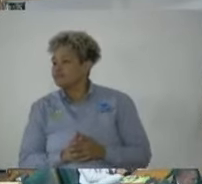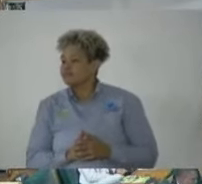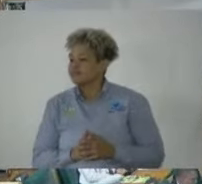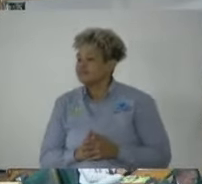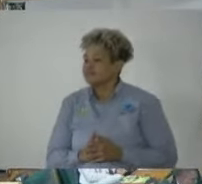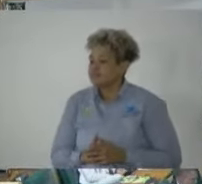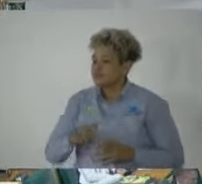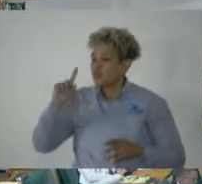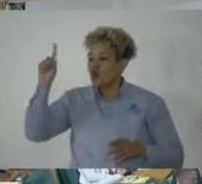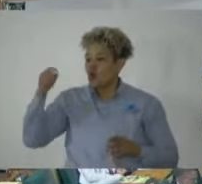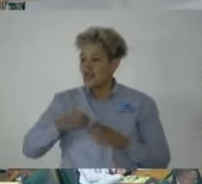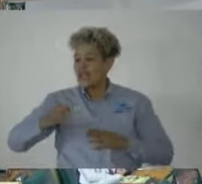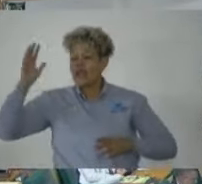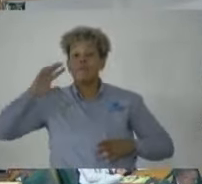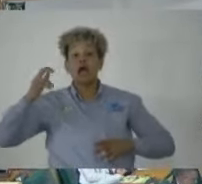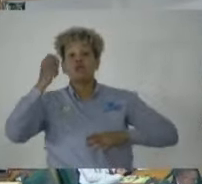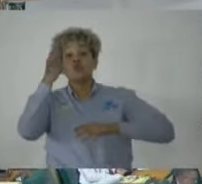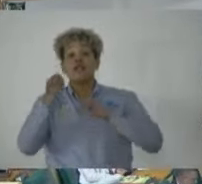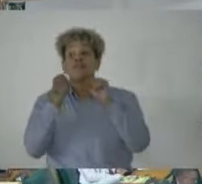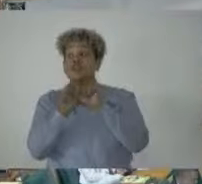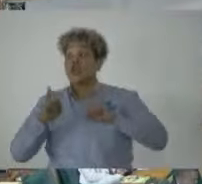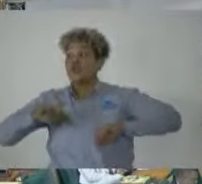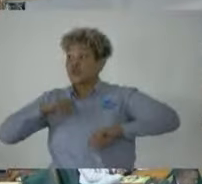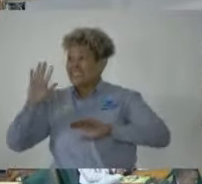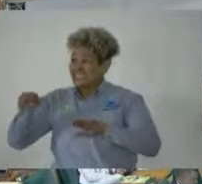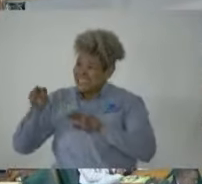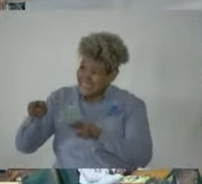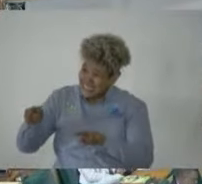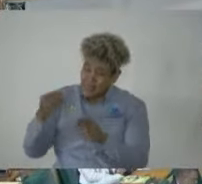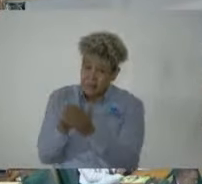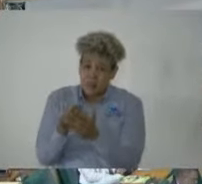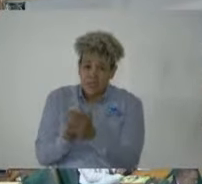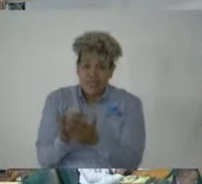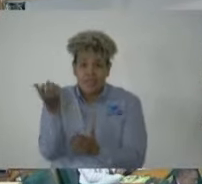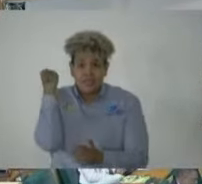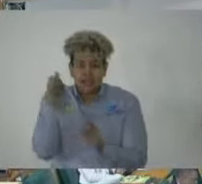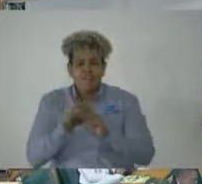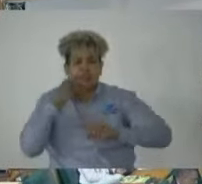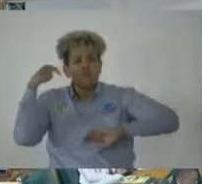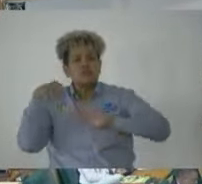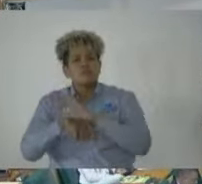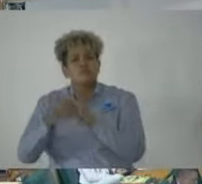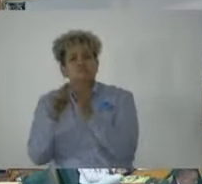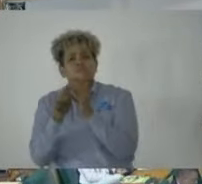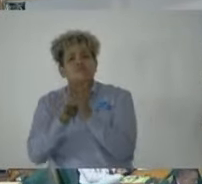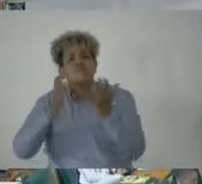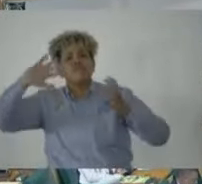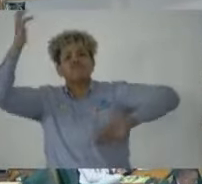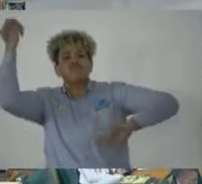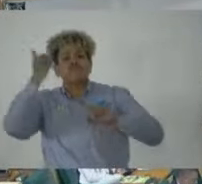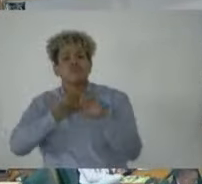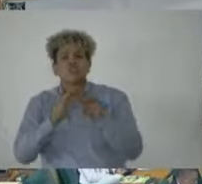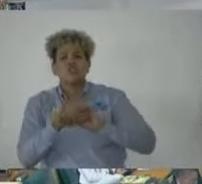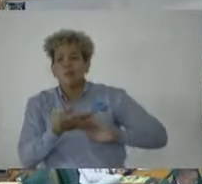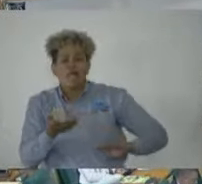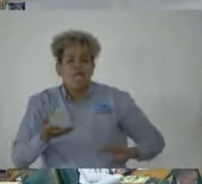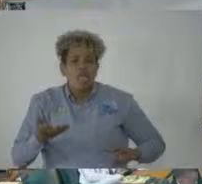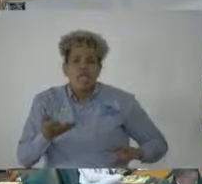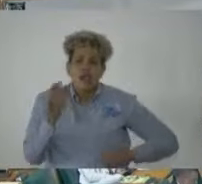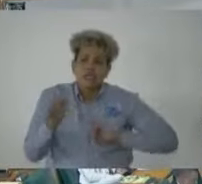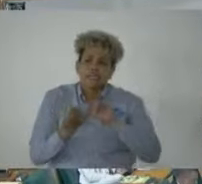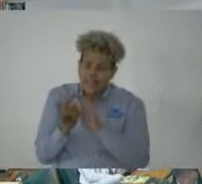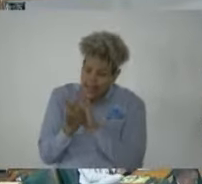It's only in the past 12 years where, due to the need for revenues from a deep fiscal crisis, that Jamaica ended up flouting international